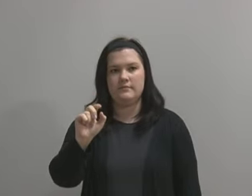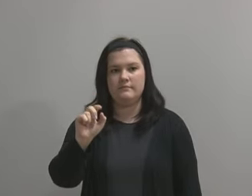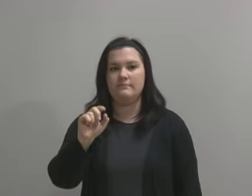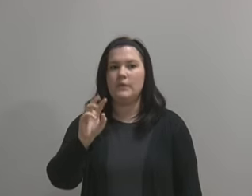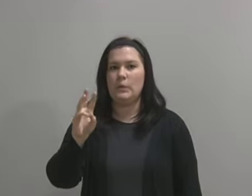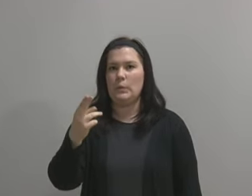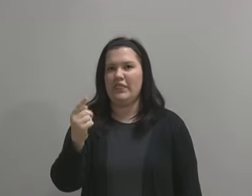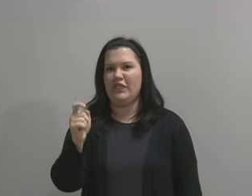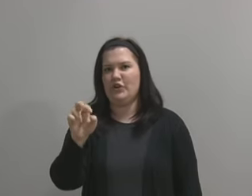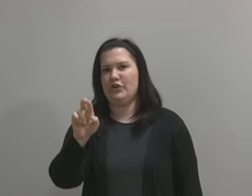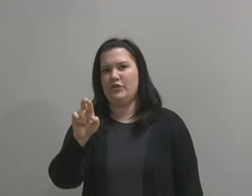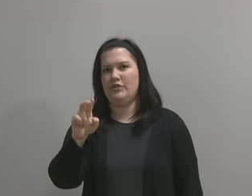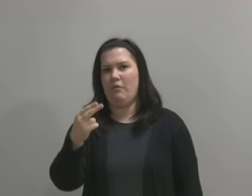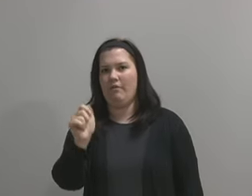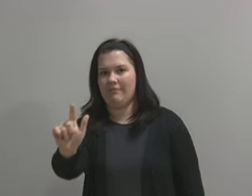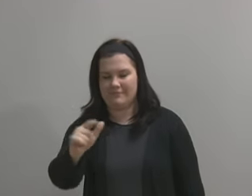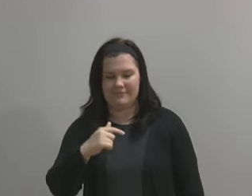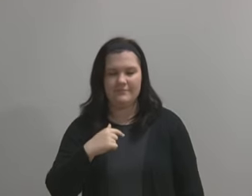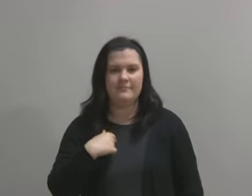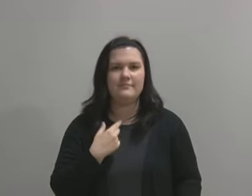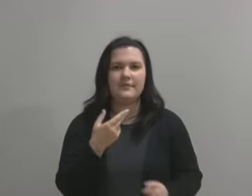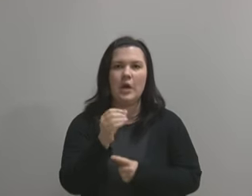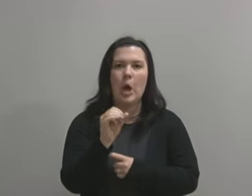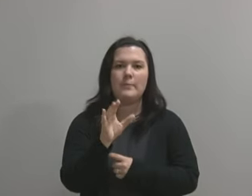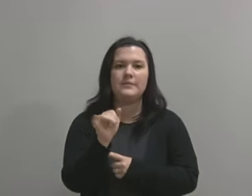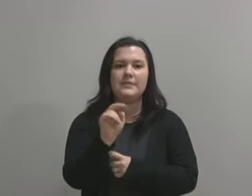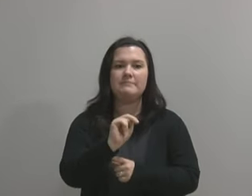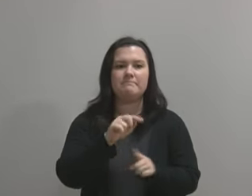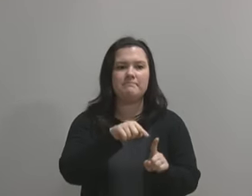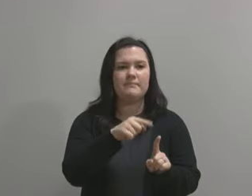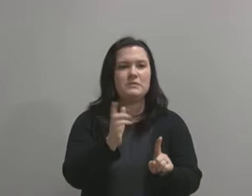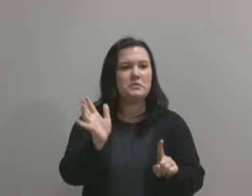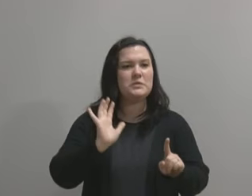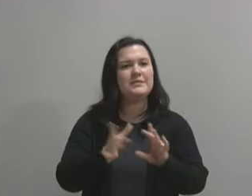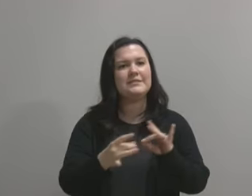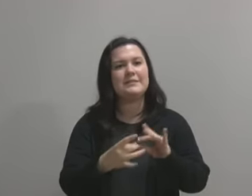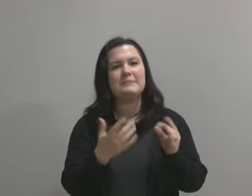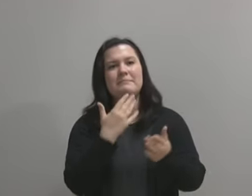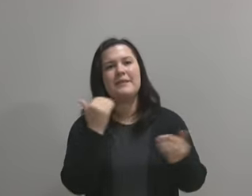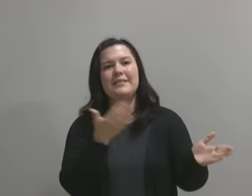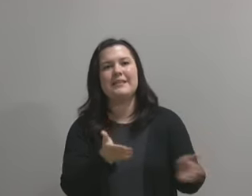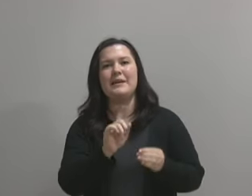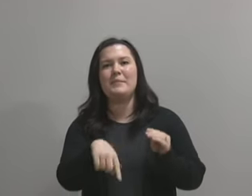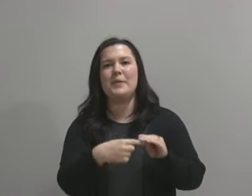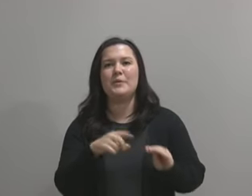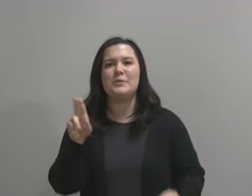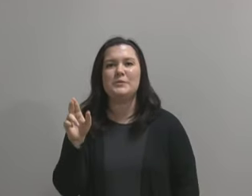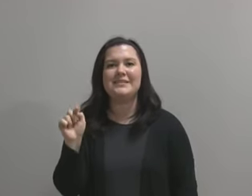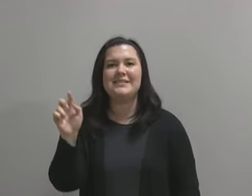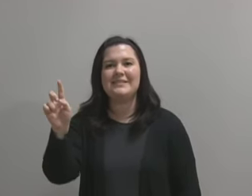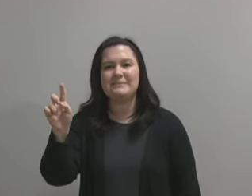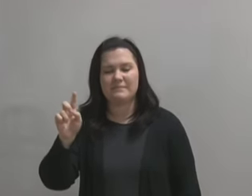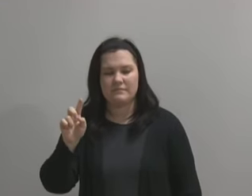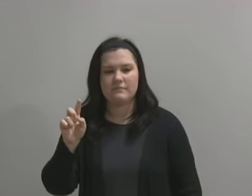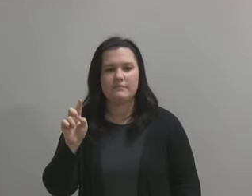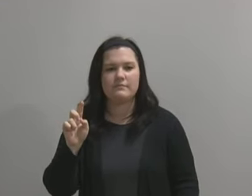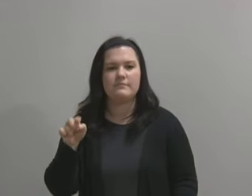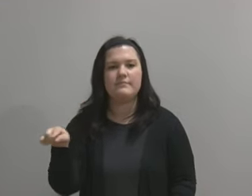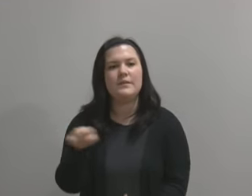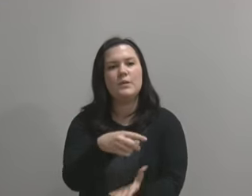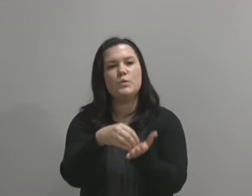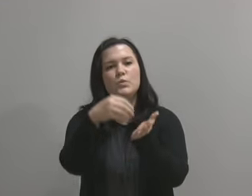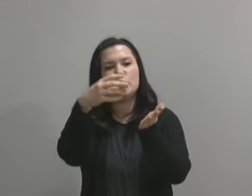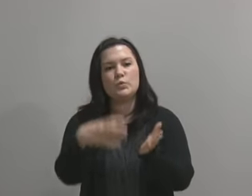Hobson used to say that the best thing about UTD is its